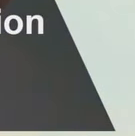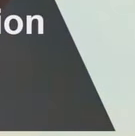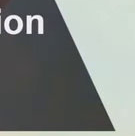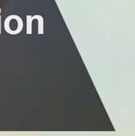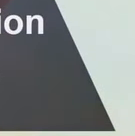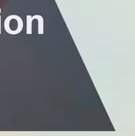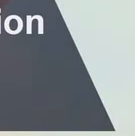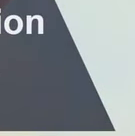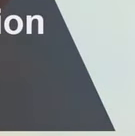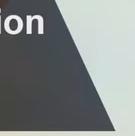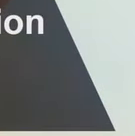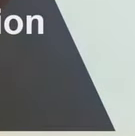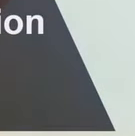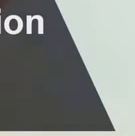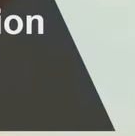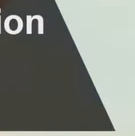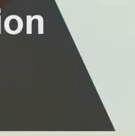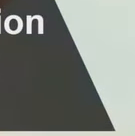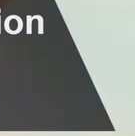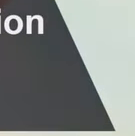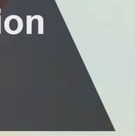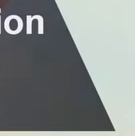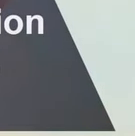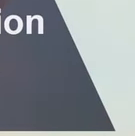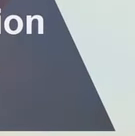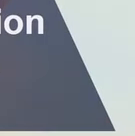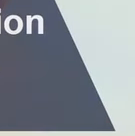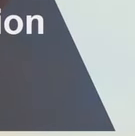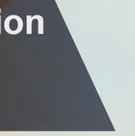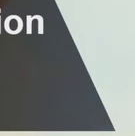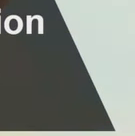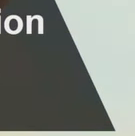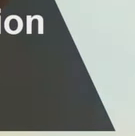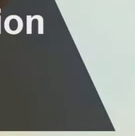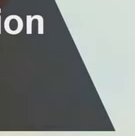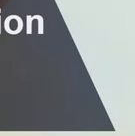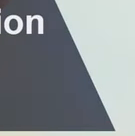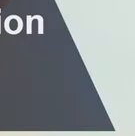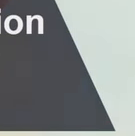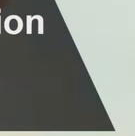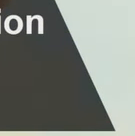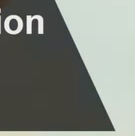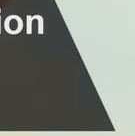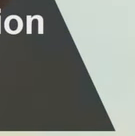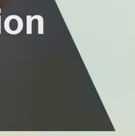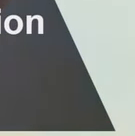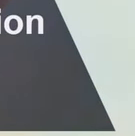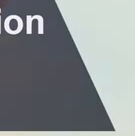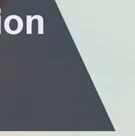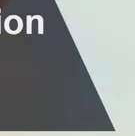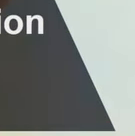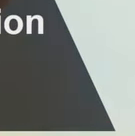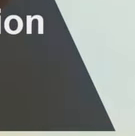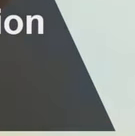individual from glory to glory. In real prayer, when that intimacy